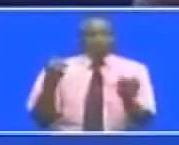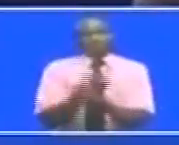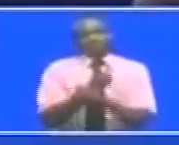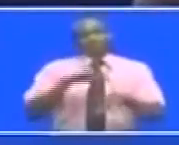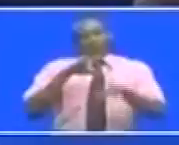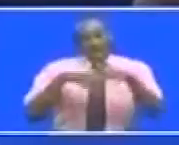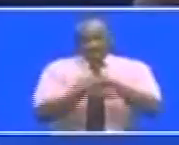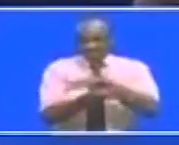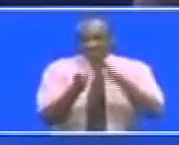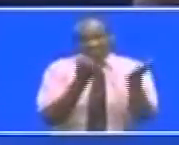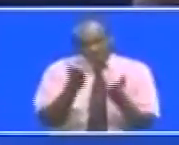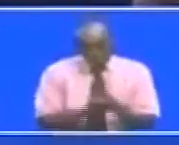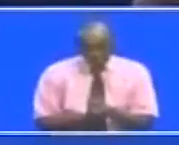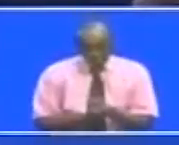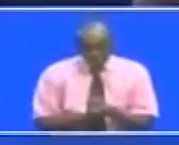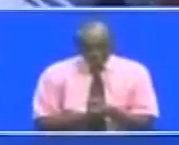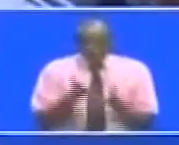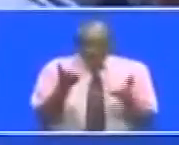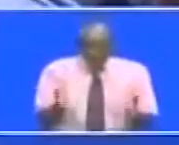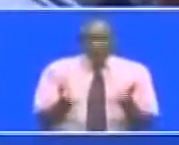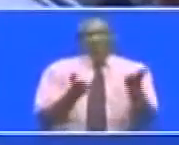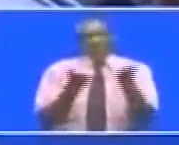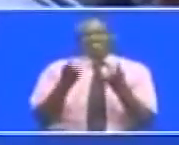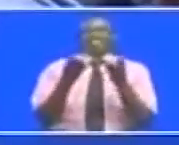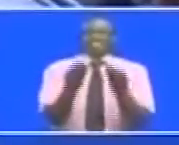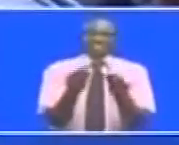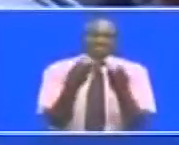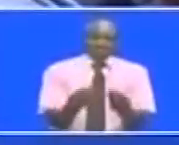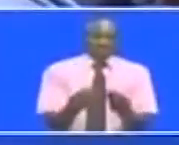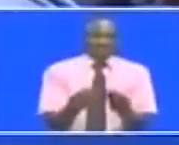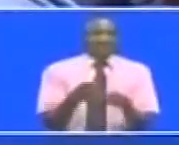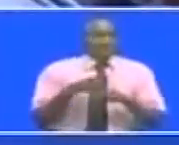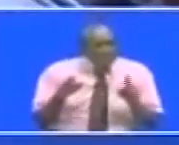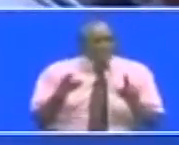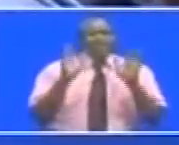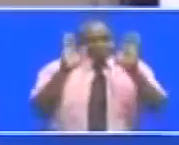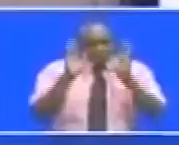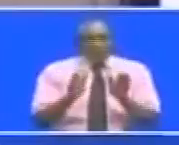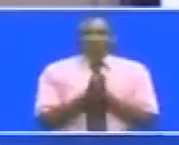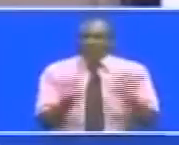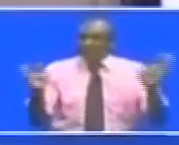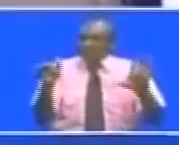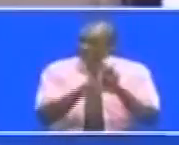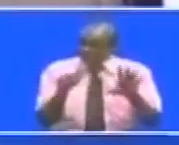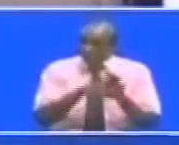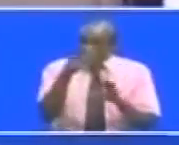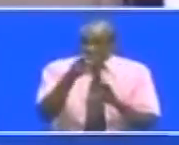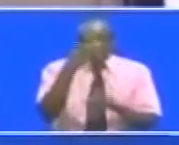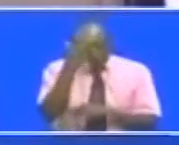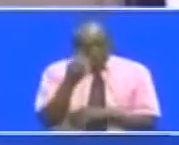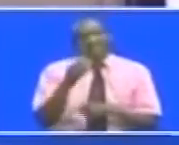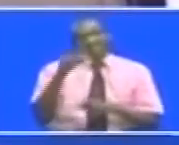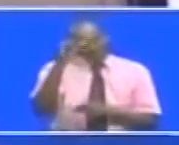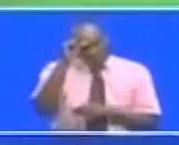access. Of importance in easing service delivery, public participation is required for the purposes of accountability